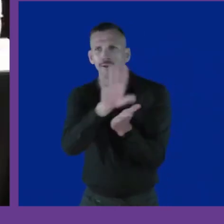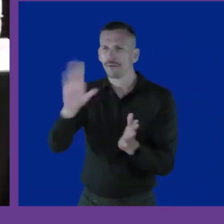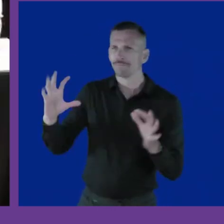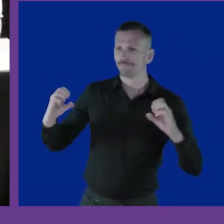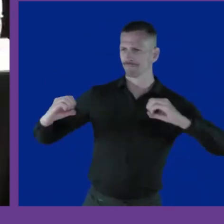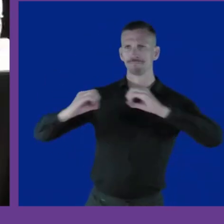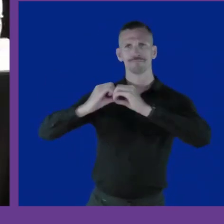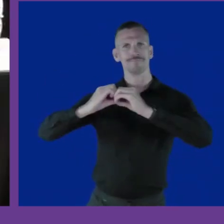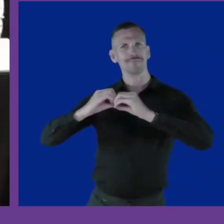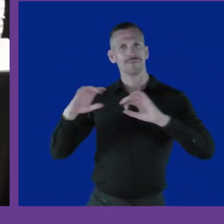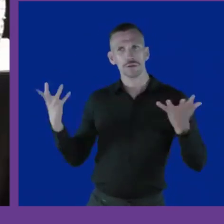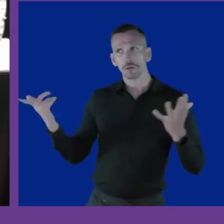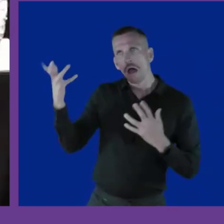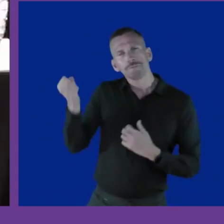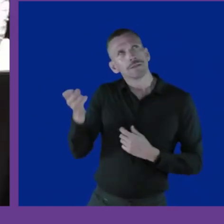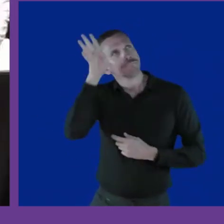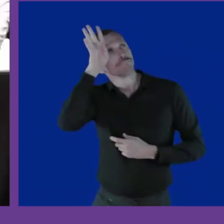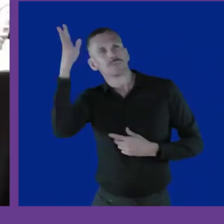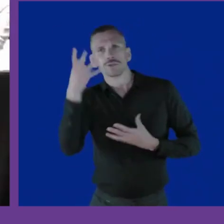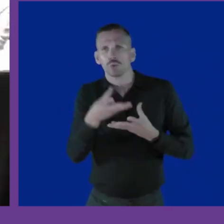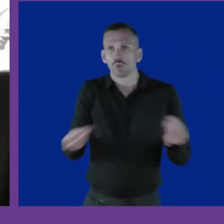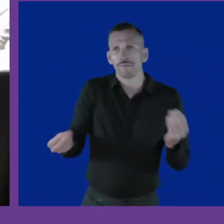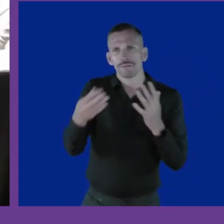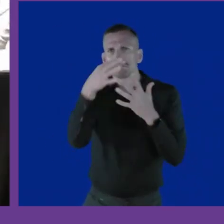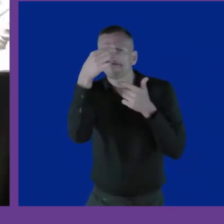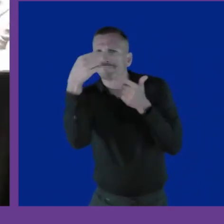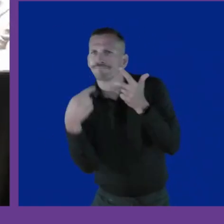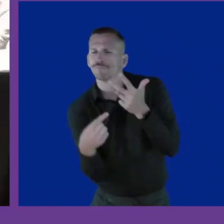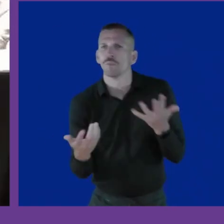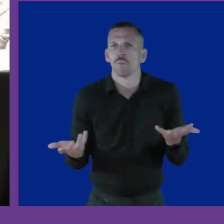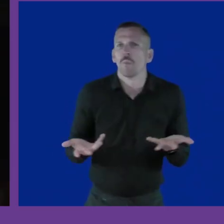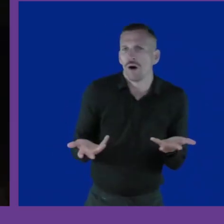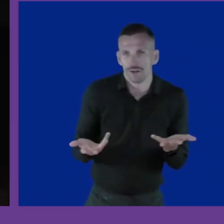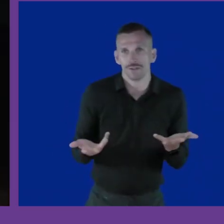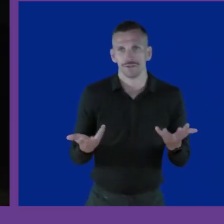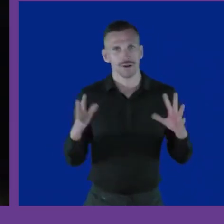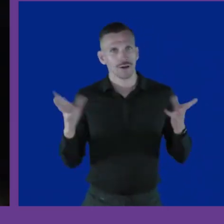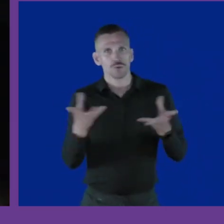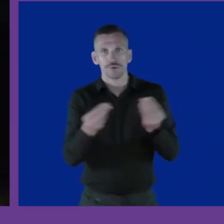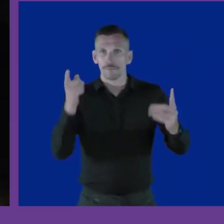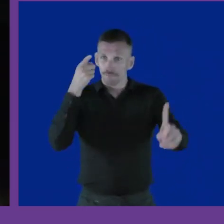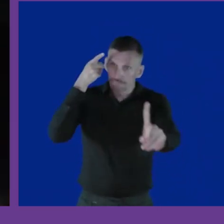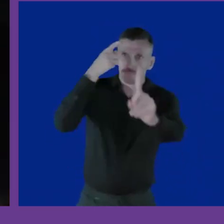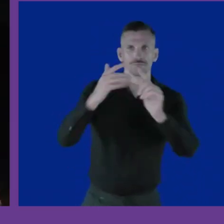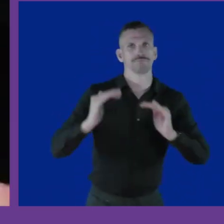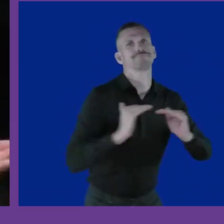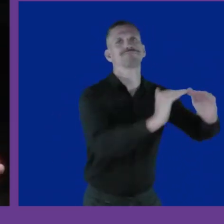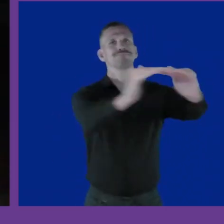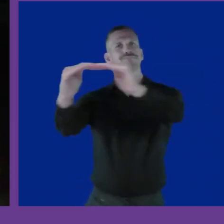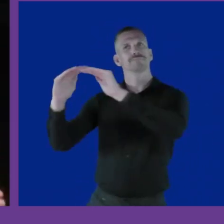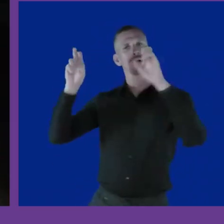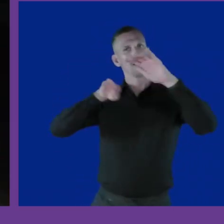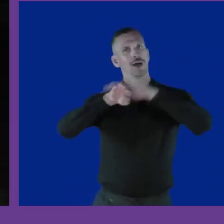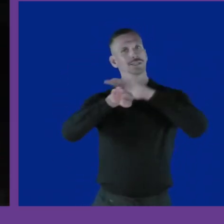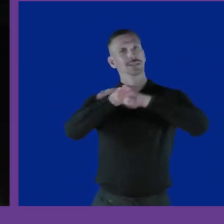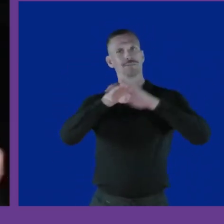you seeing to scale up a harmonized solution in terms of accessibility, and to respond to what actually